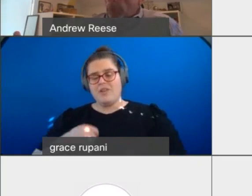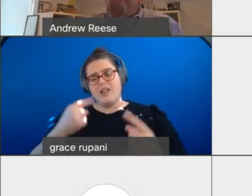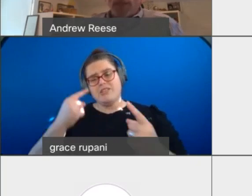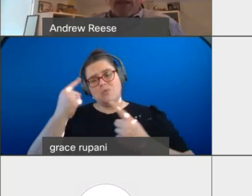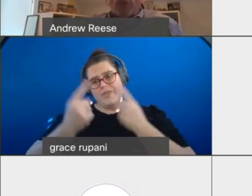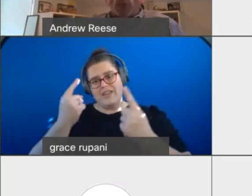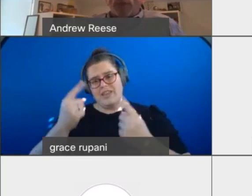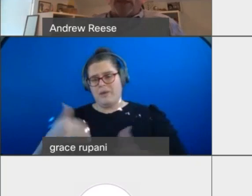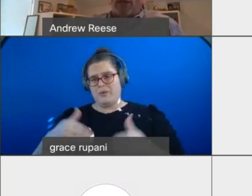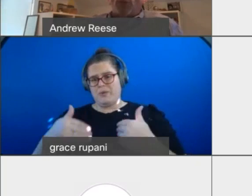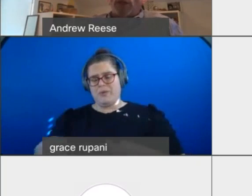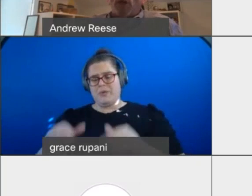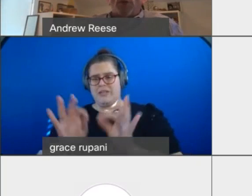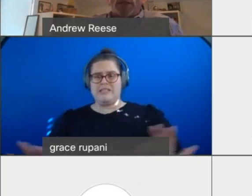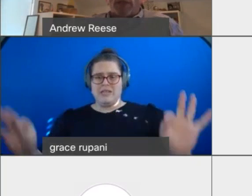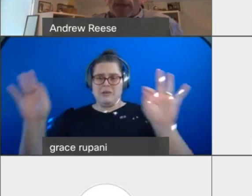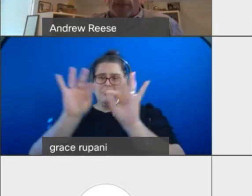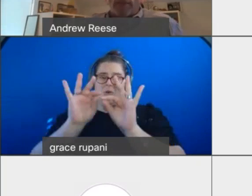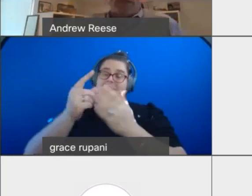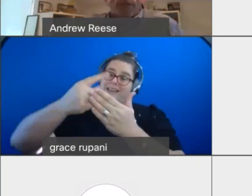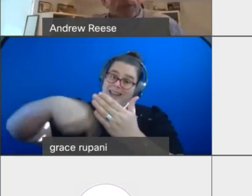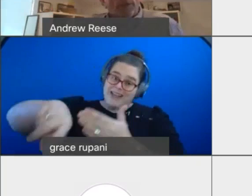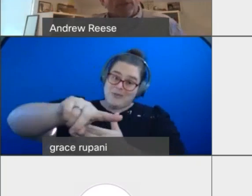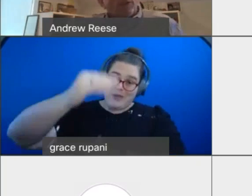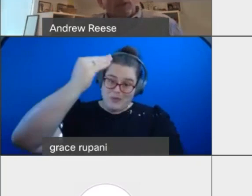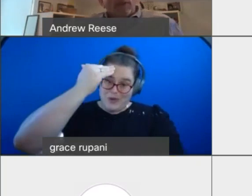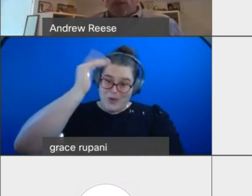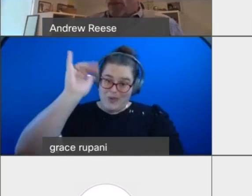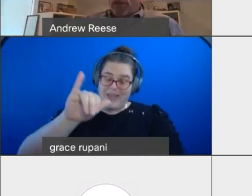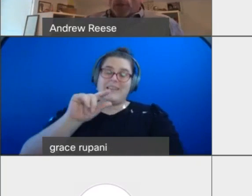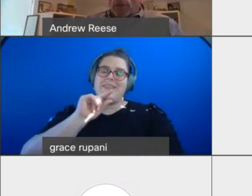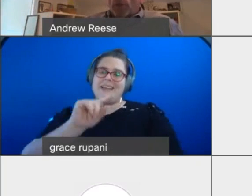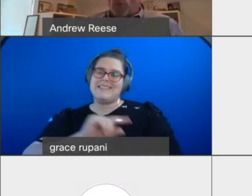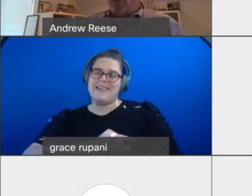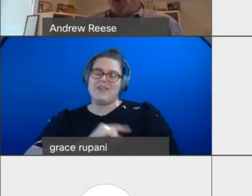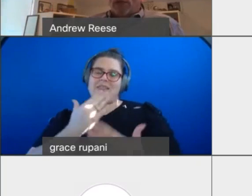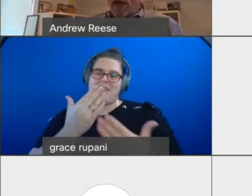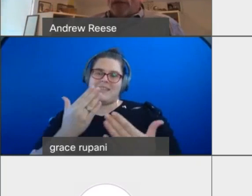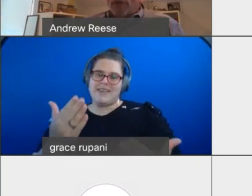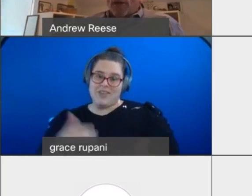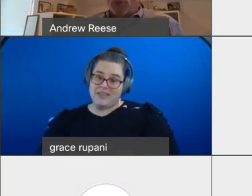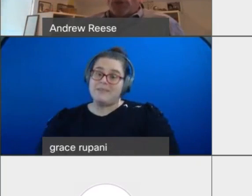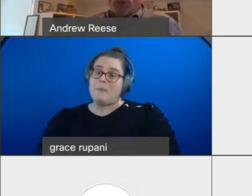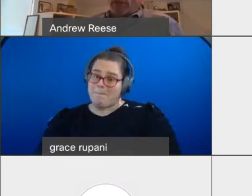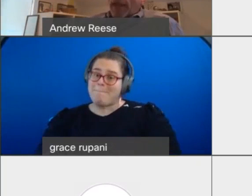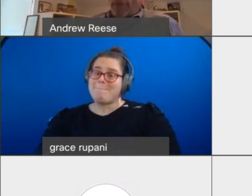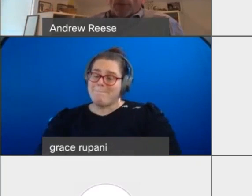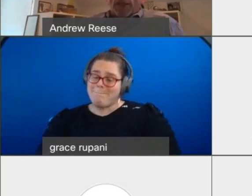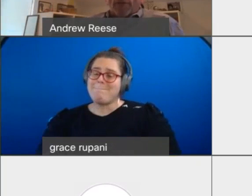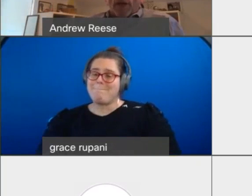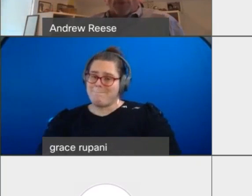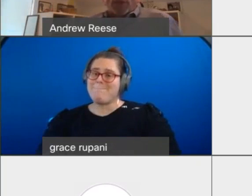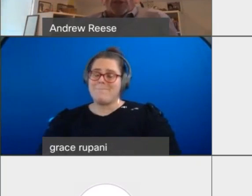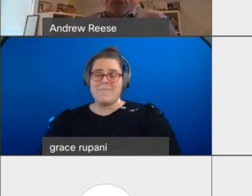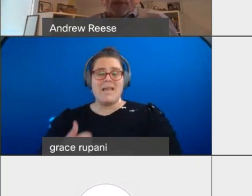next week, as we know, is Thanksgiving. we've heard a lot of conversation, or at least I've heard a